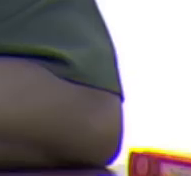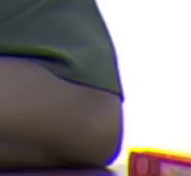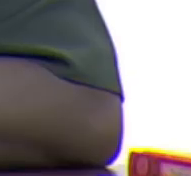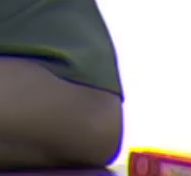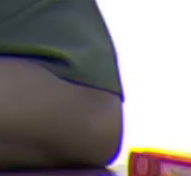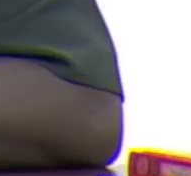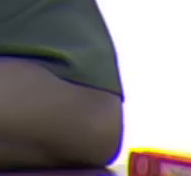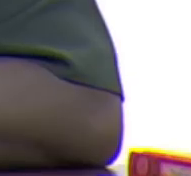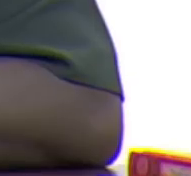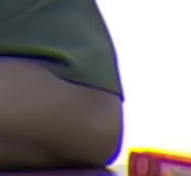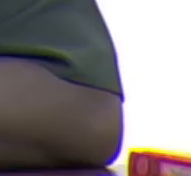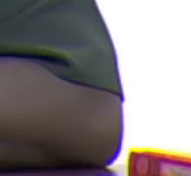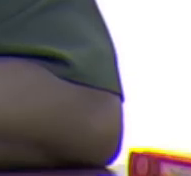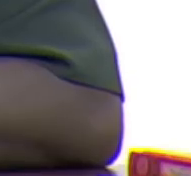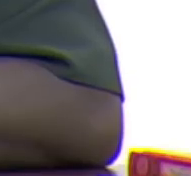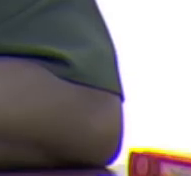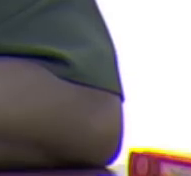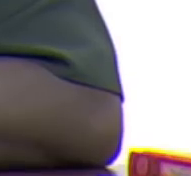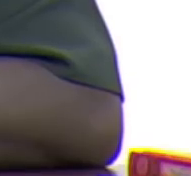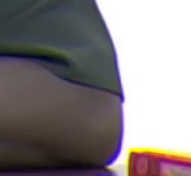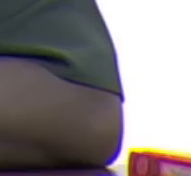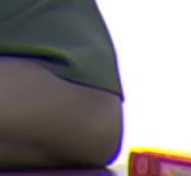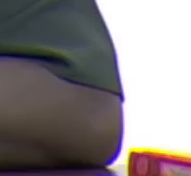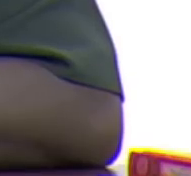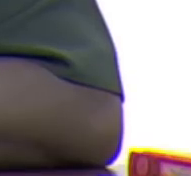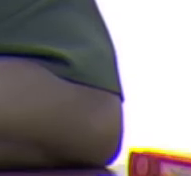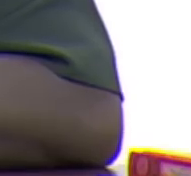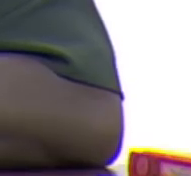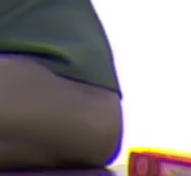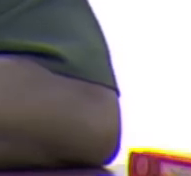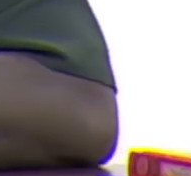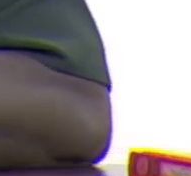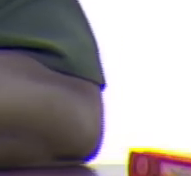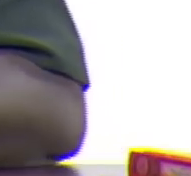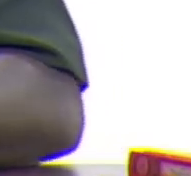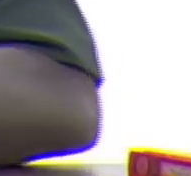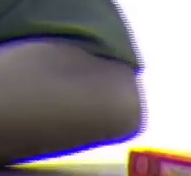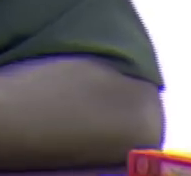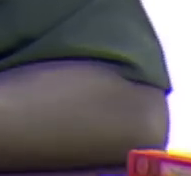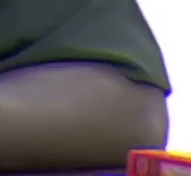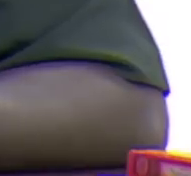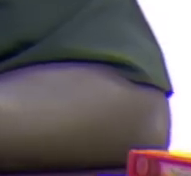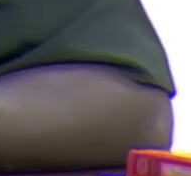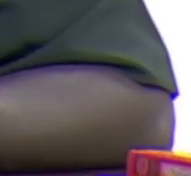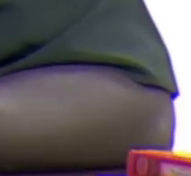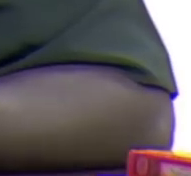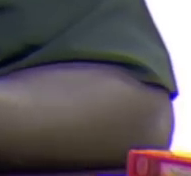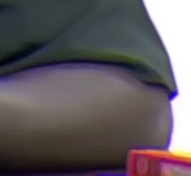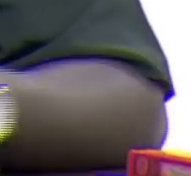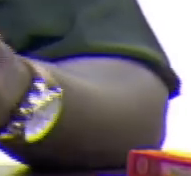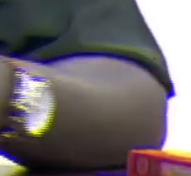of the then 1 Infantry Battalion under Colonel Ndaw Njai. And